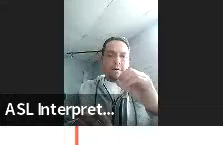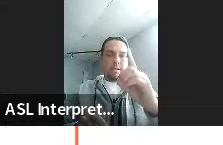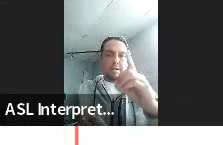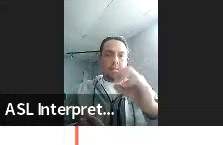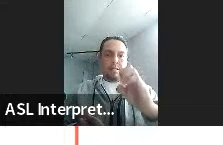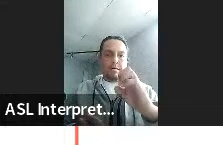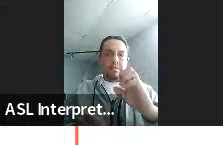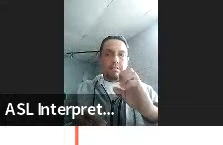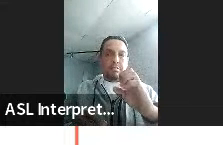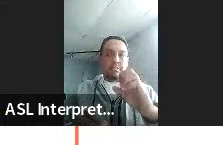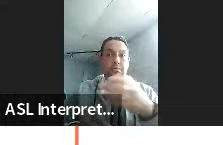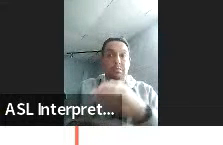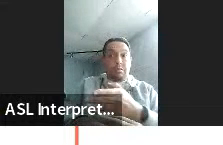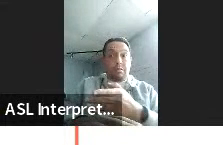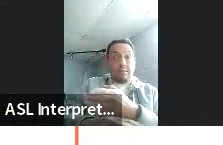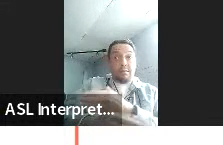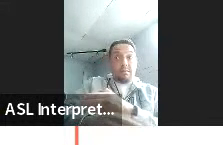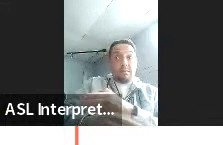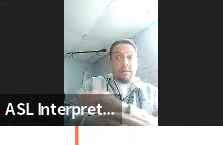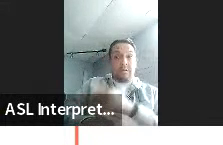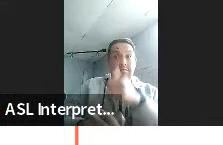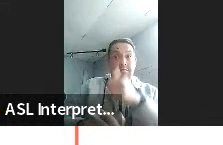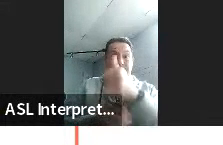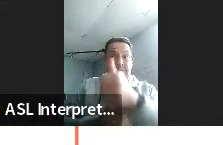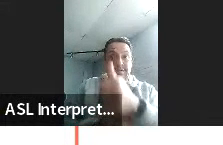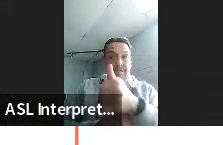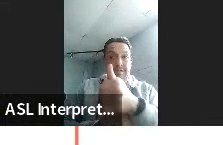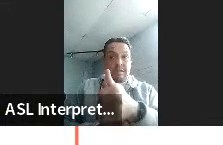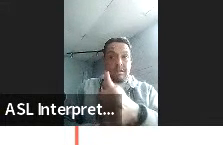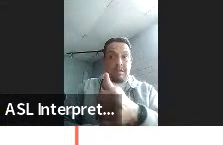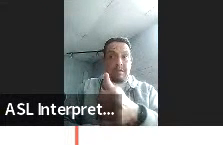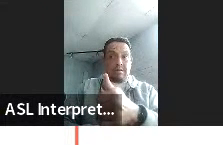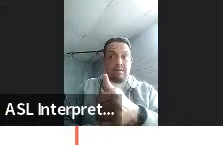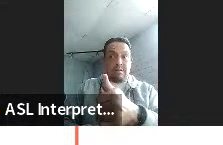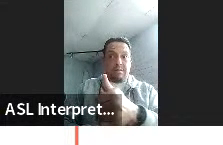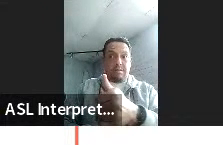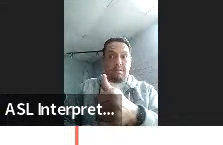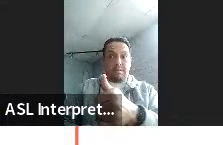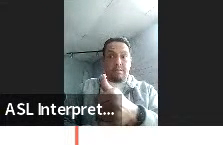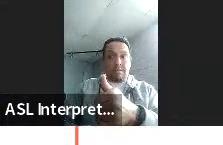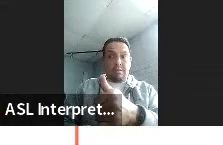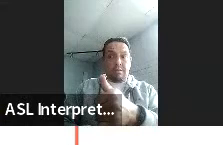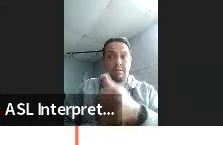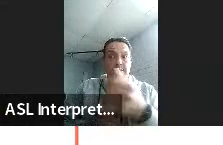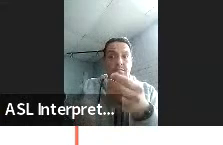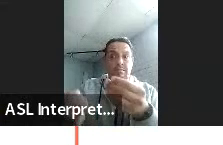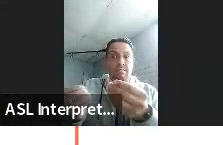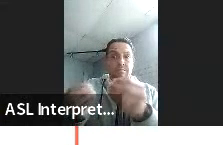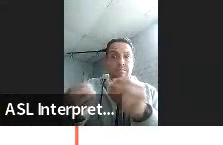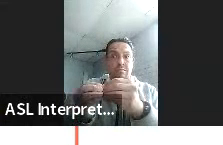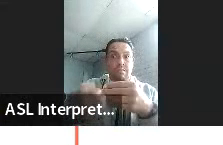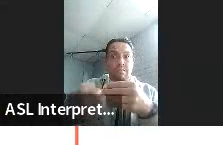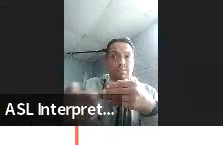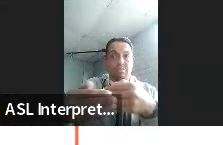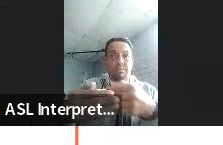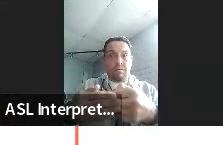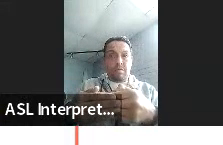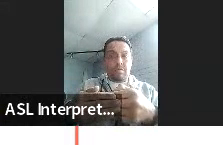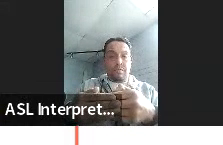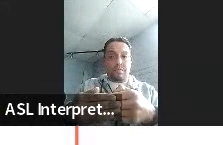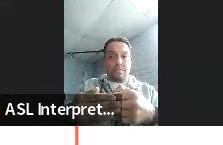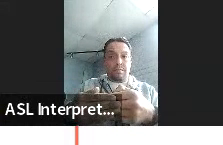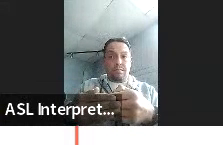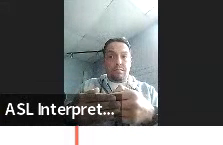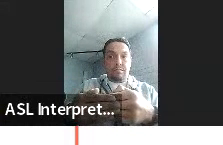use groups themselves to more closely fit current operations